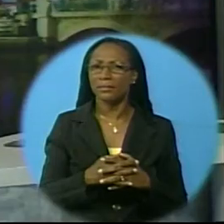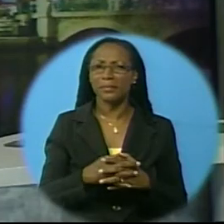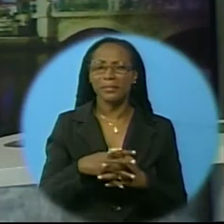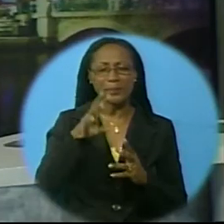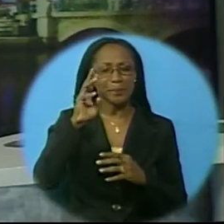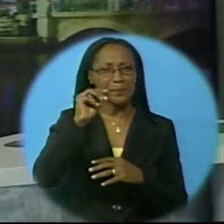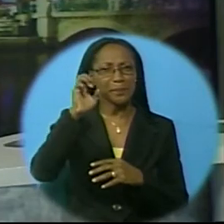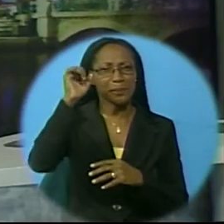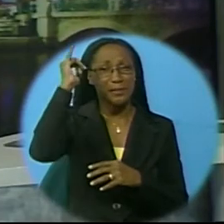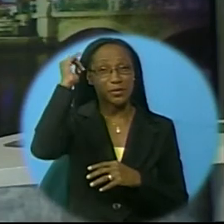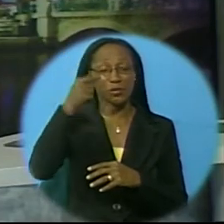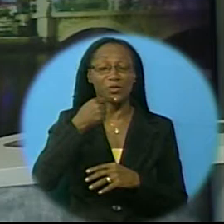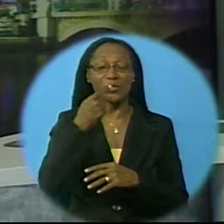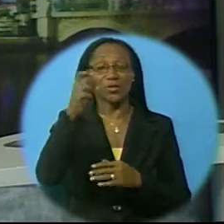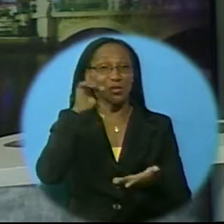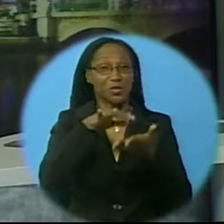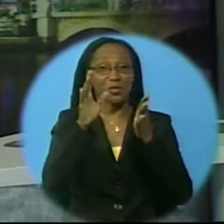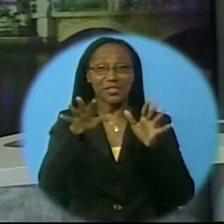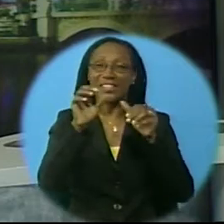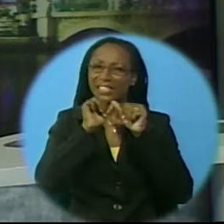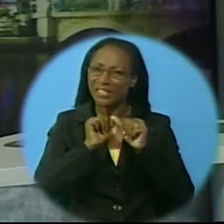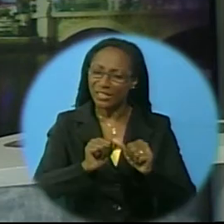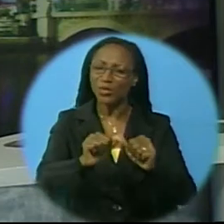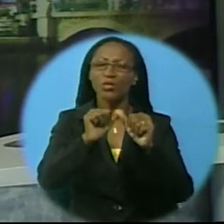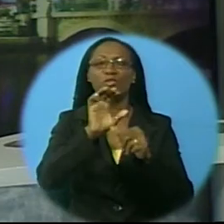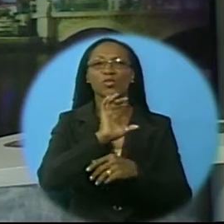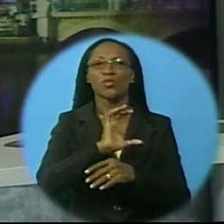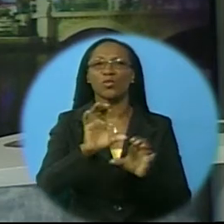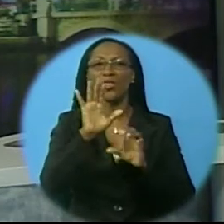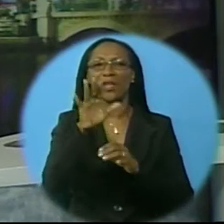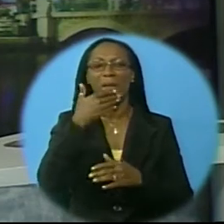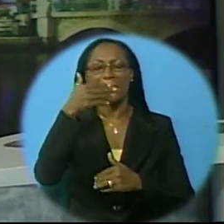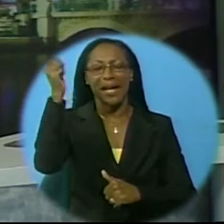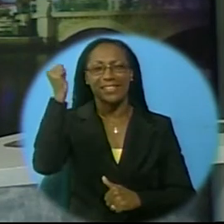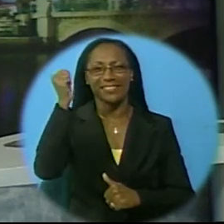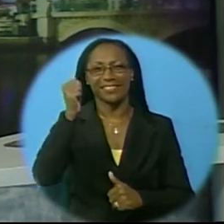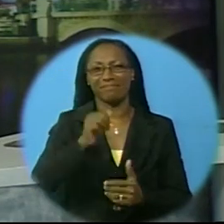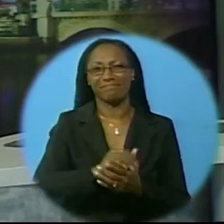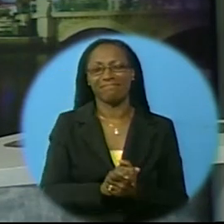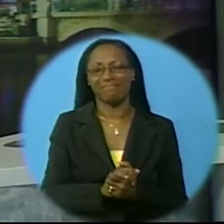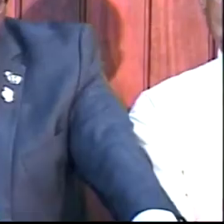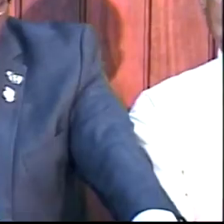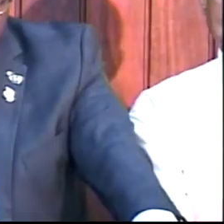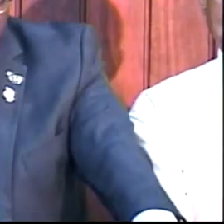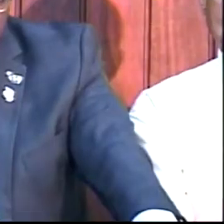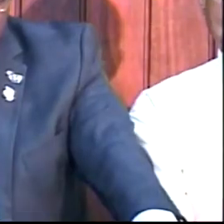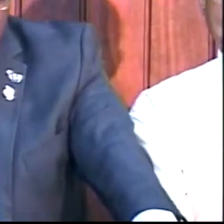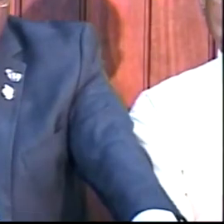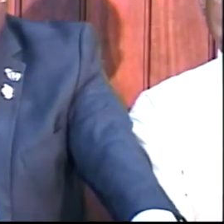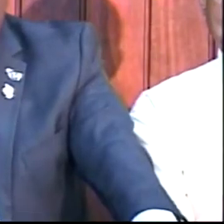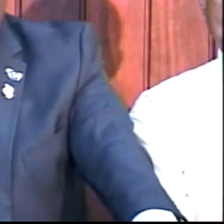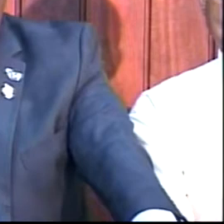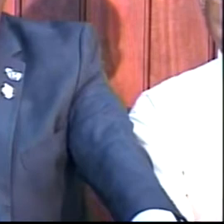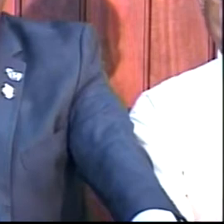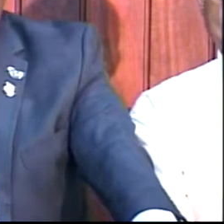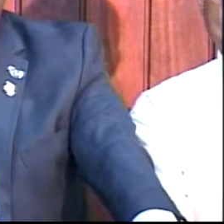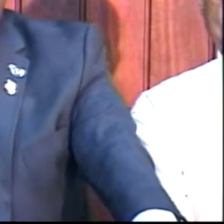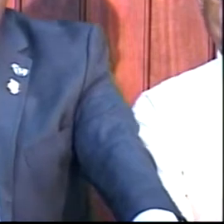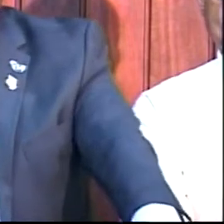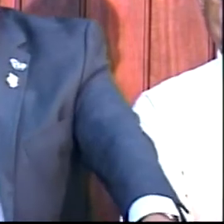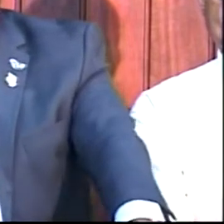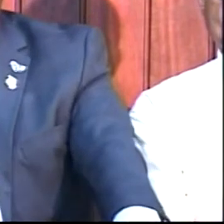Mr. Jones told students present to continue to do their best. It's important that